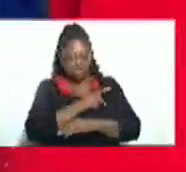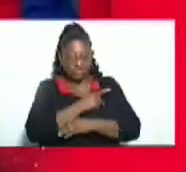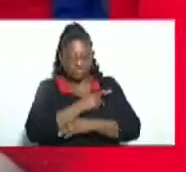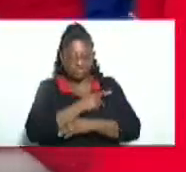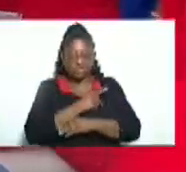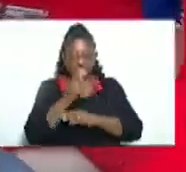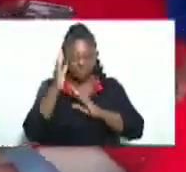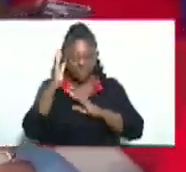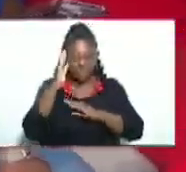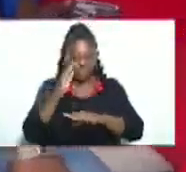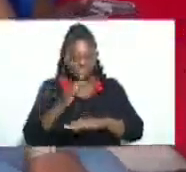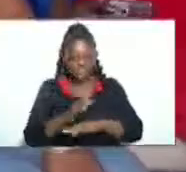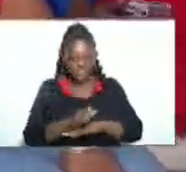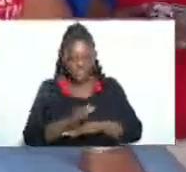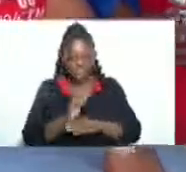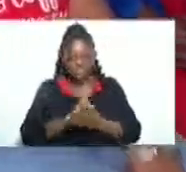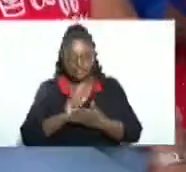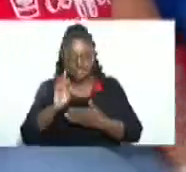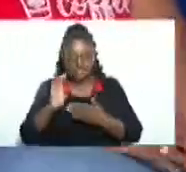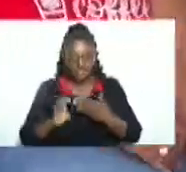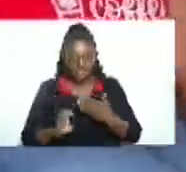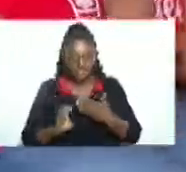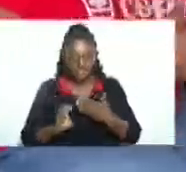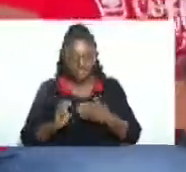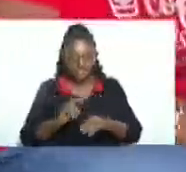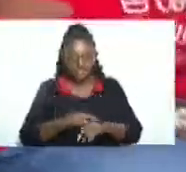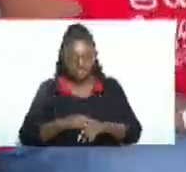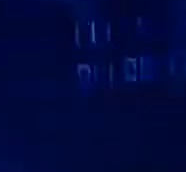the Bahamas Tonight, the weekend edition.